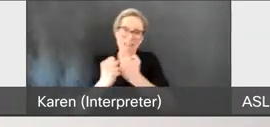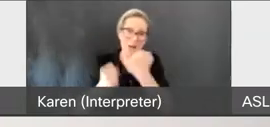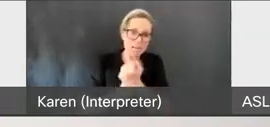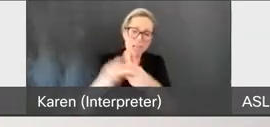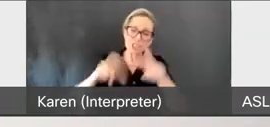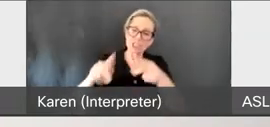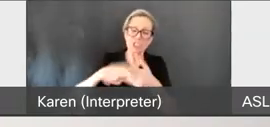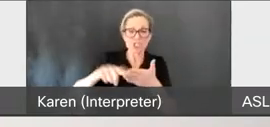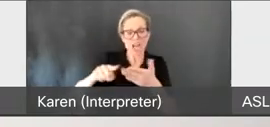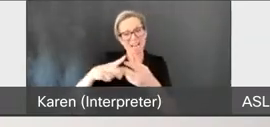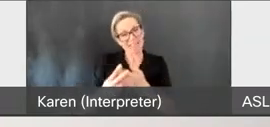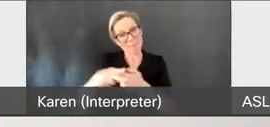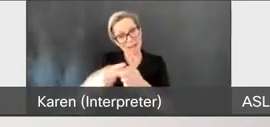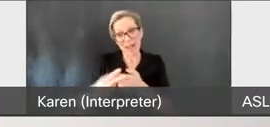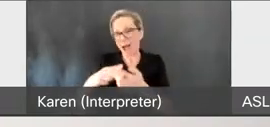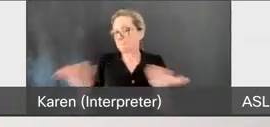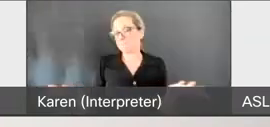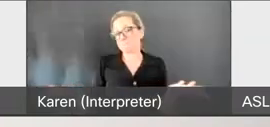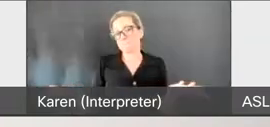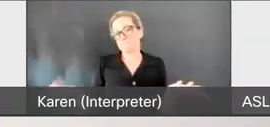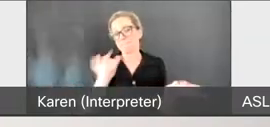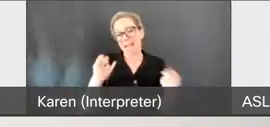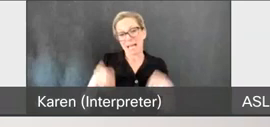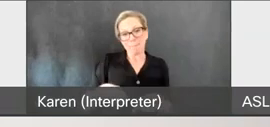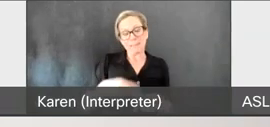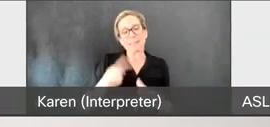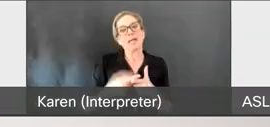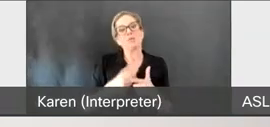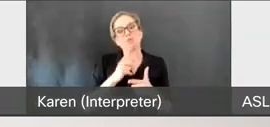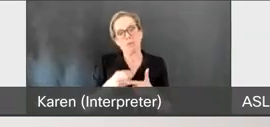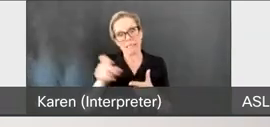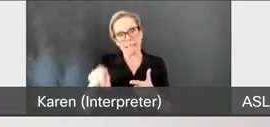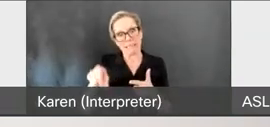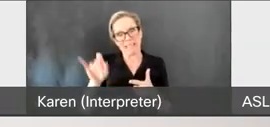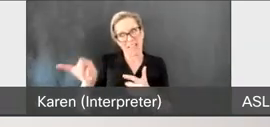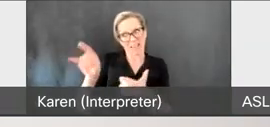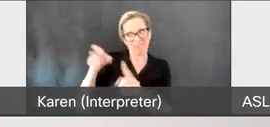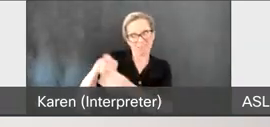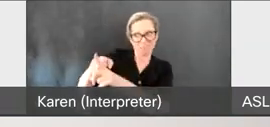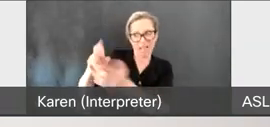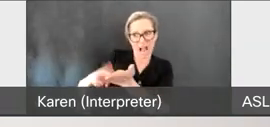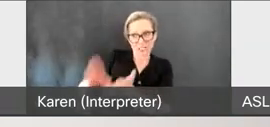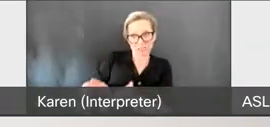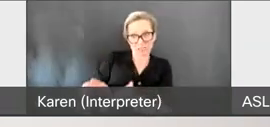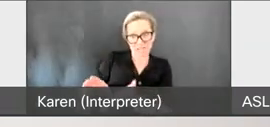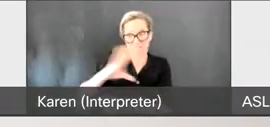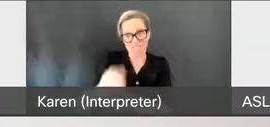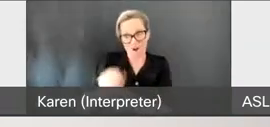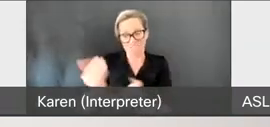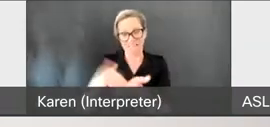work. If that happens, you really do need to get that contractor involved,